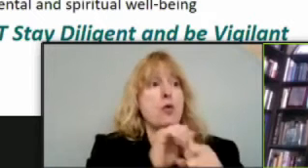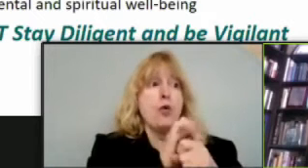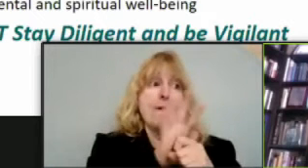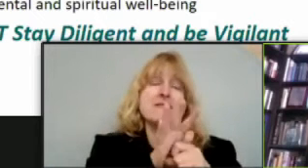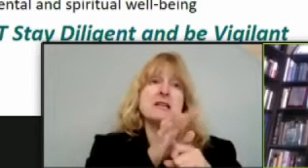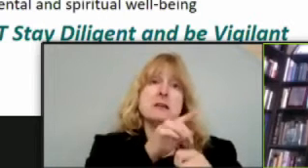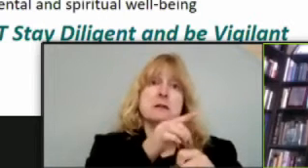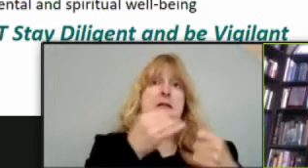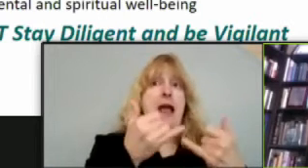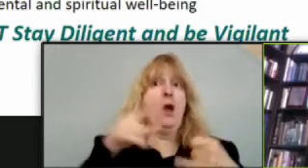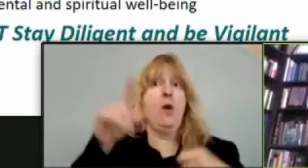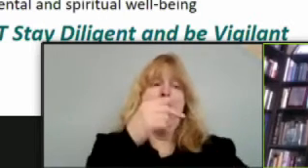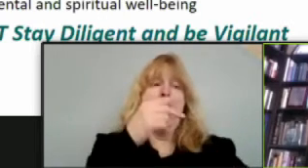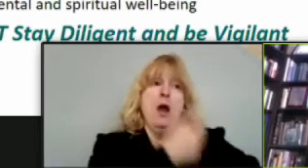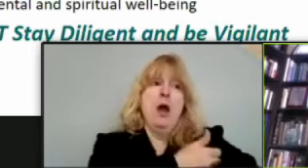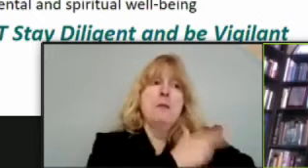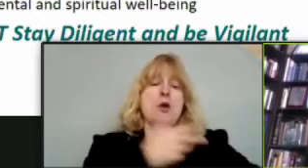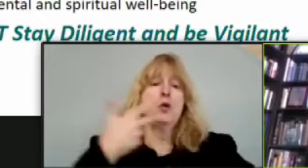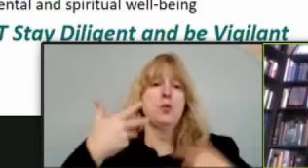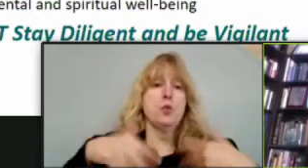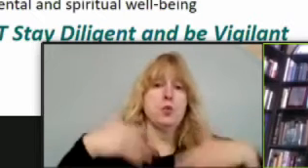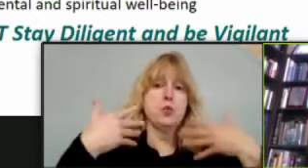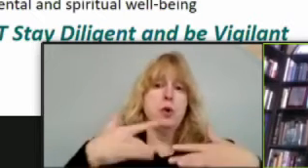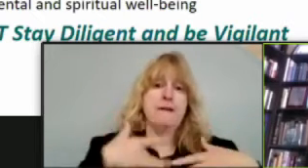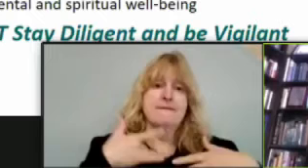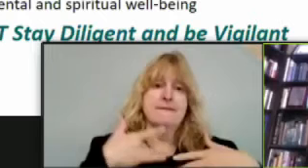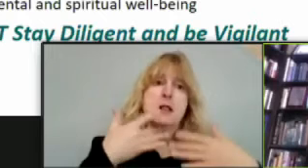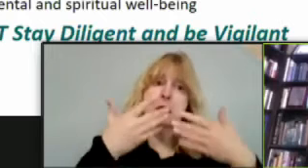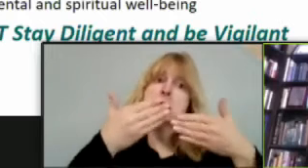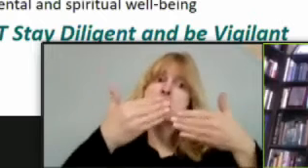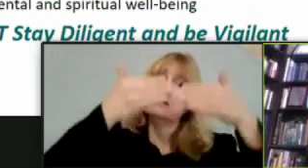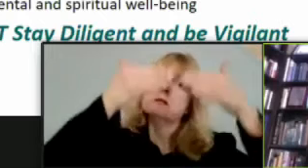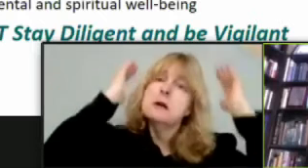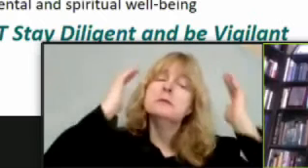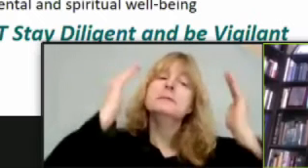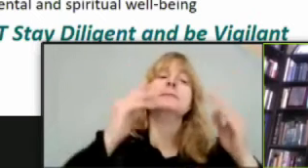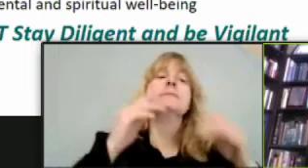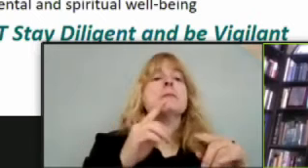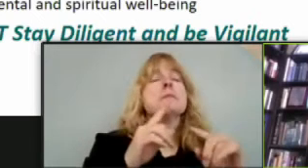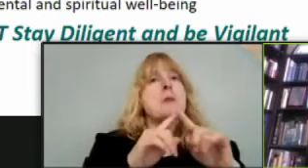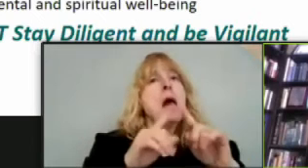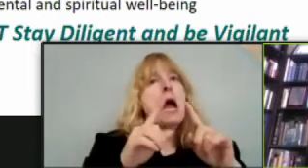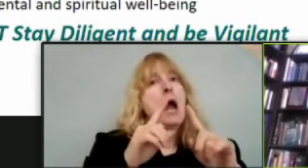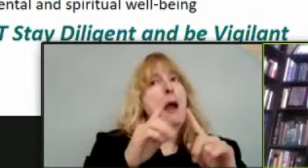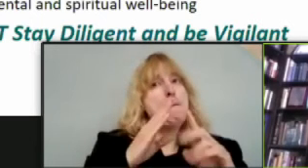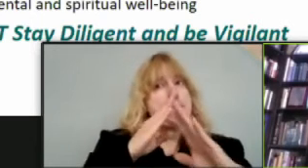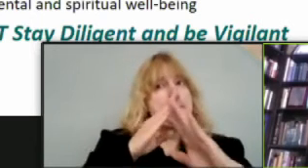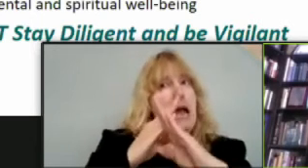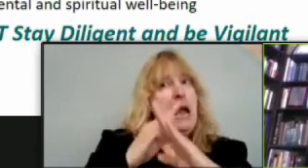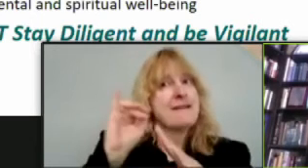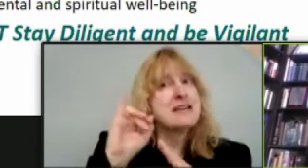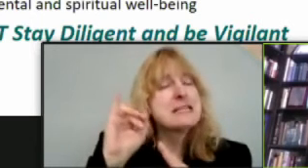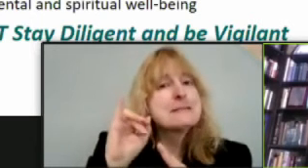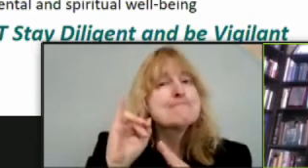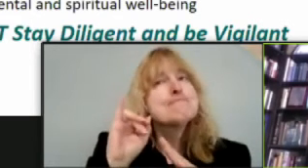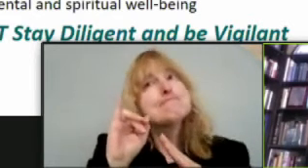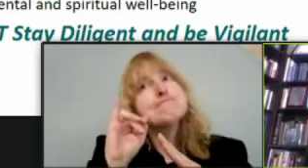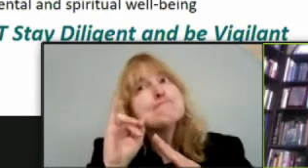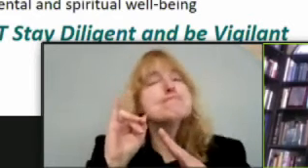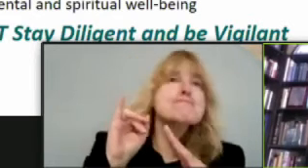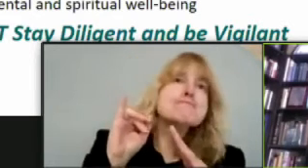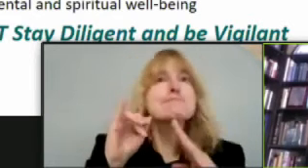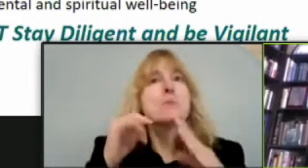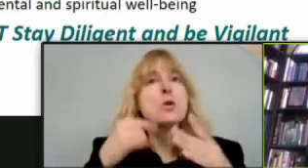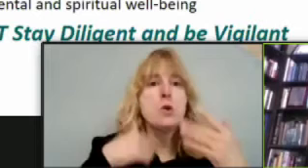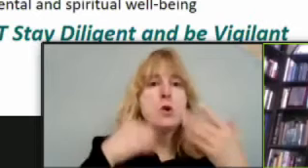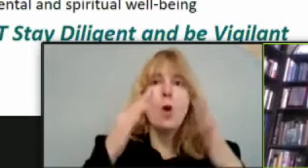overrun now. But we don't know about blocking infection. So I was happy to see the comments of Dr. Vedi about the school systems, because we